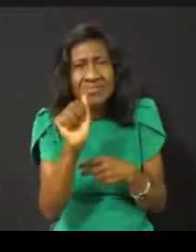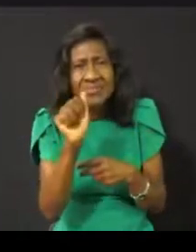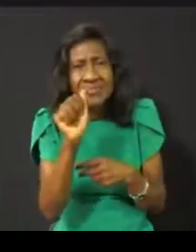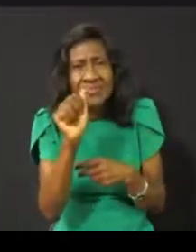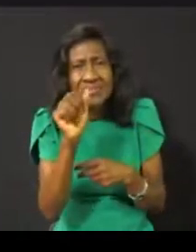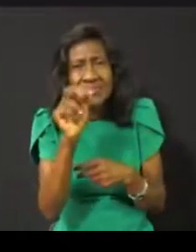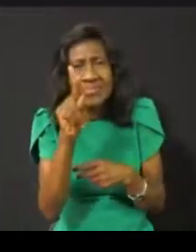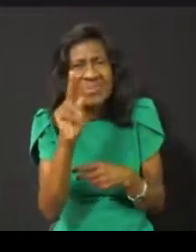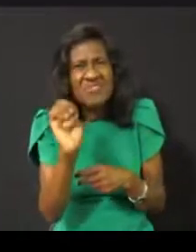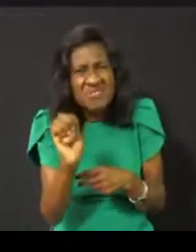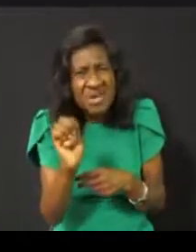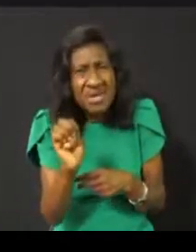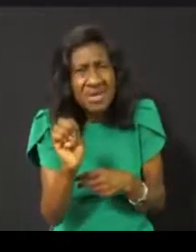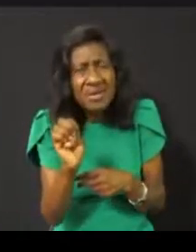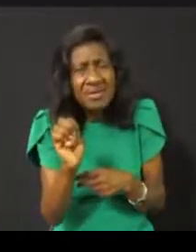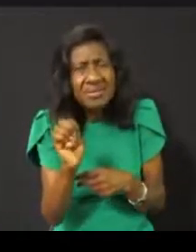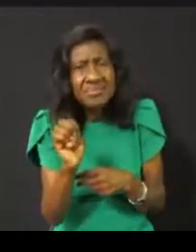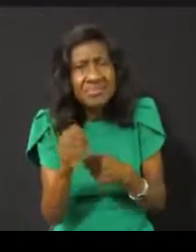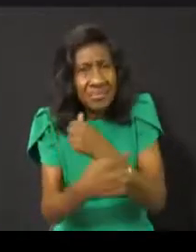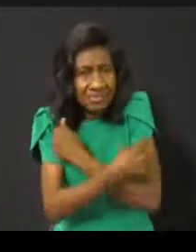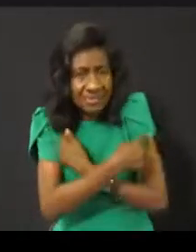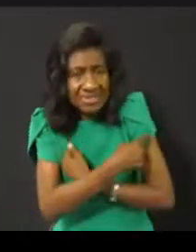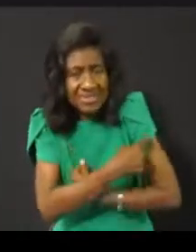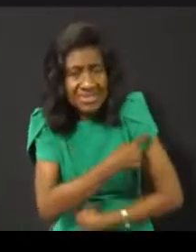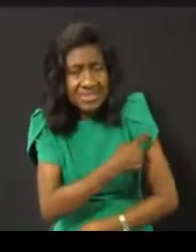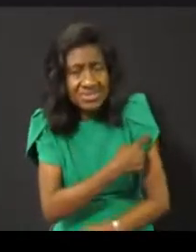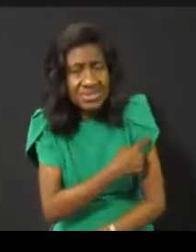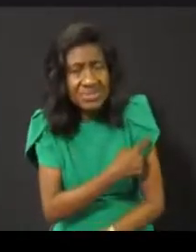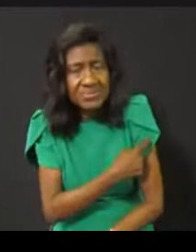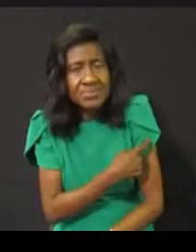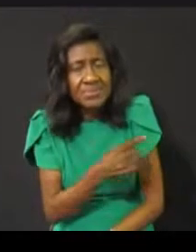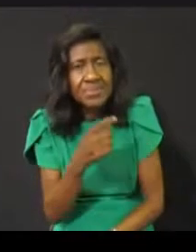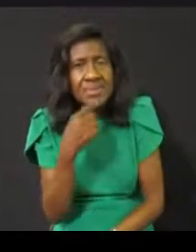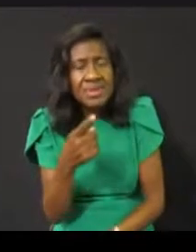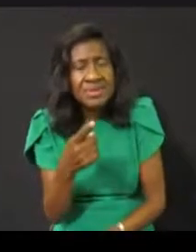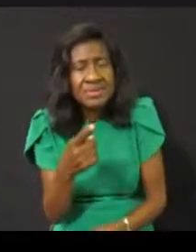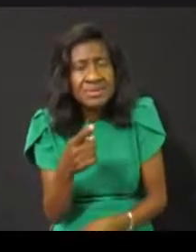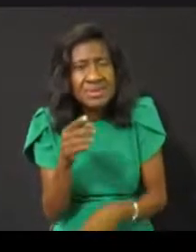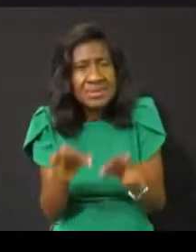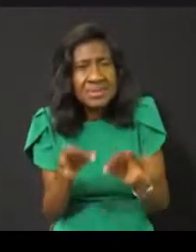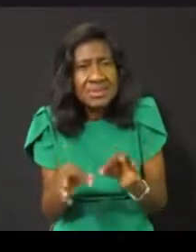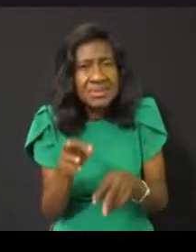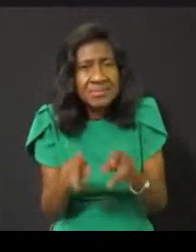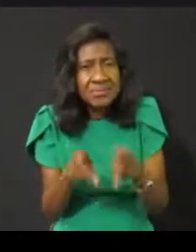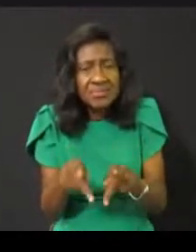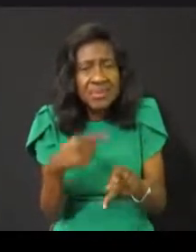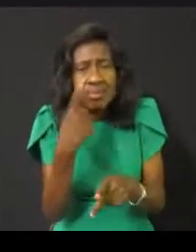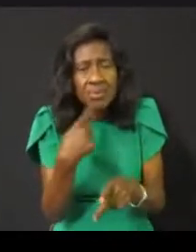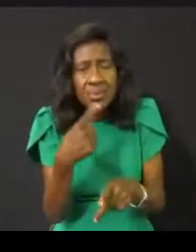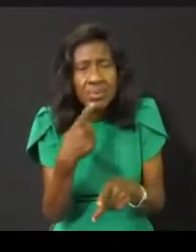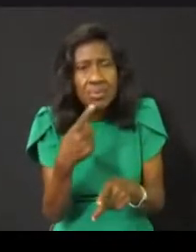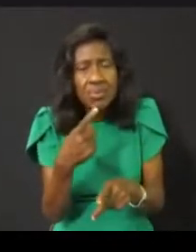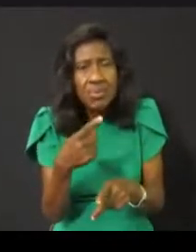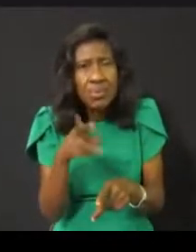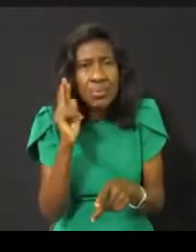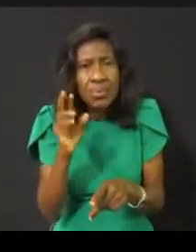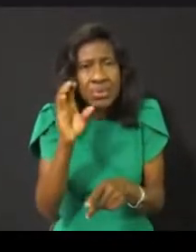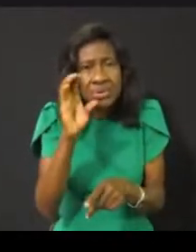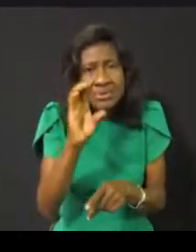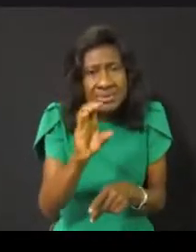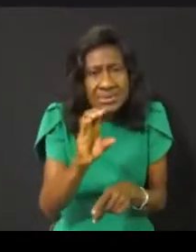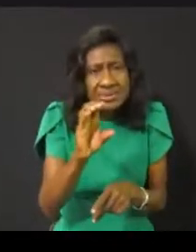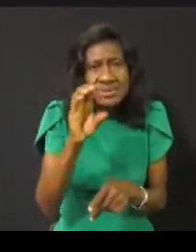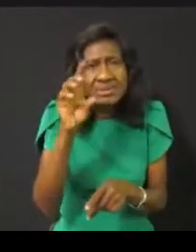And just another addition to that, someone is specifically asking if persons who were CDC